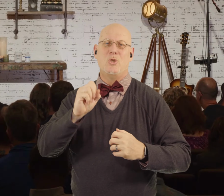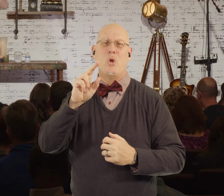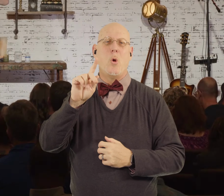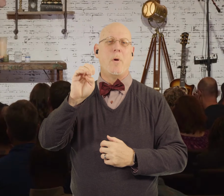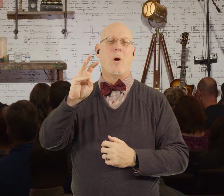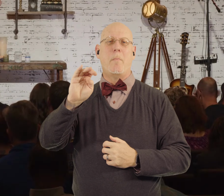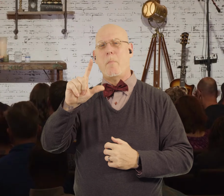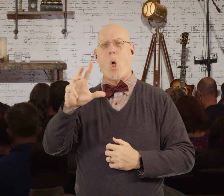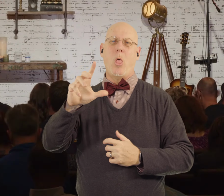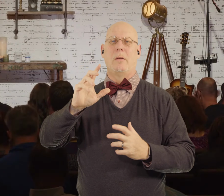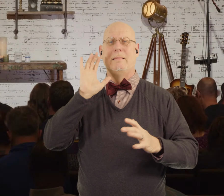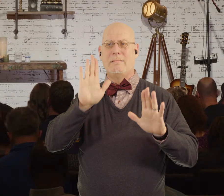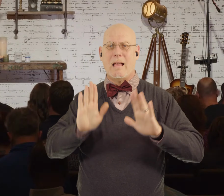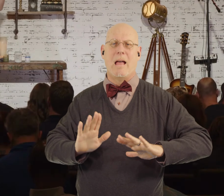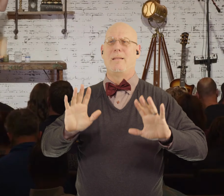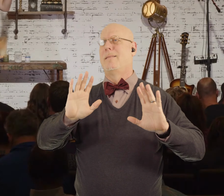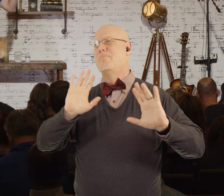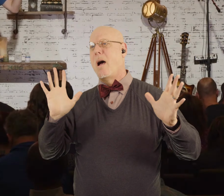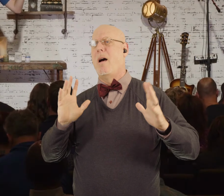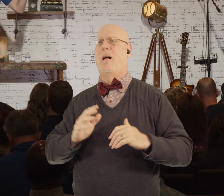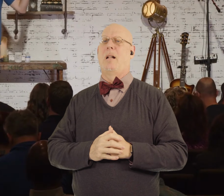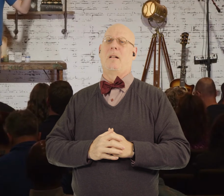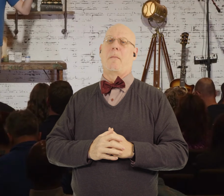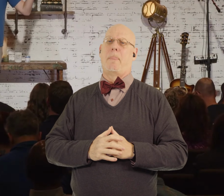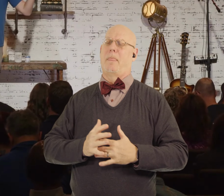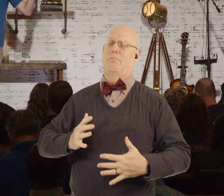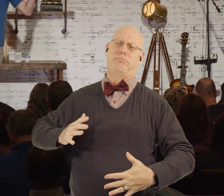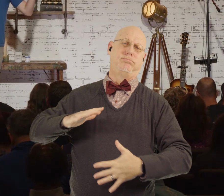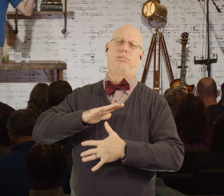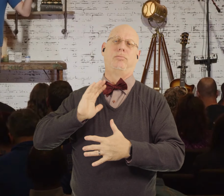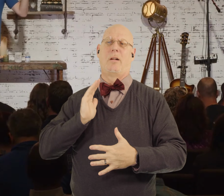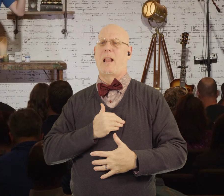want, I mean, it's Super Bowl Sunday for crying out loud.